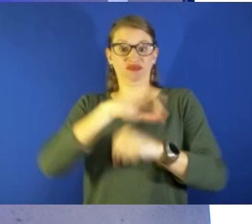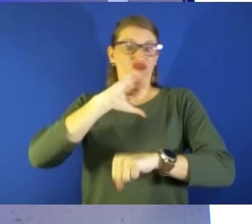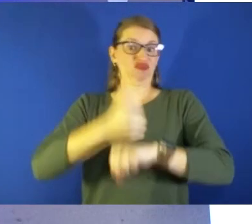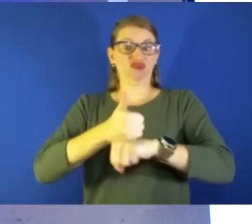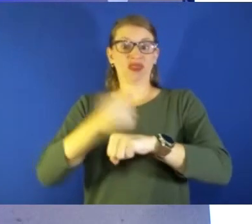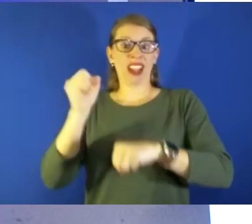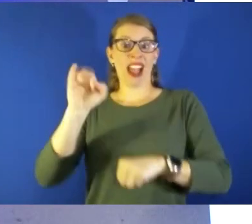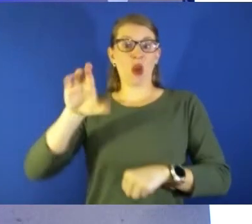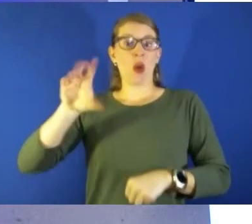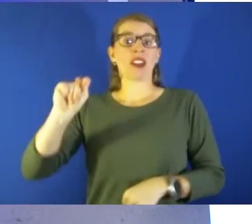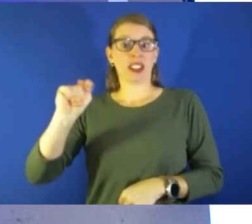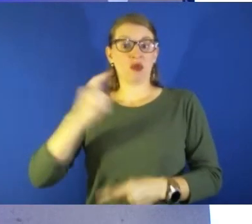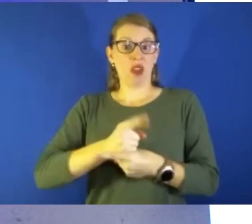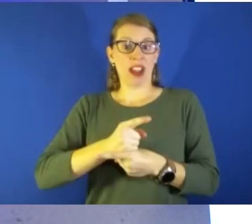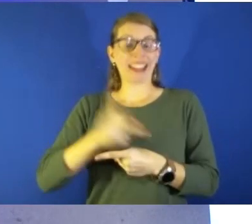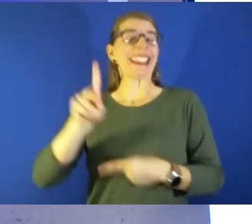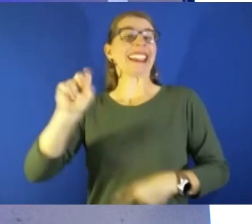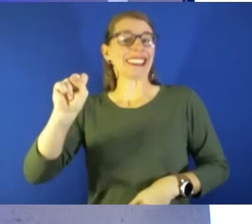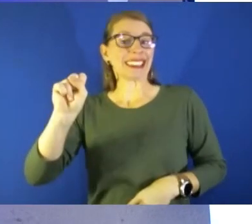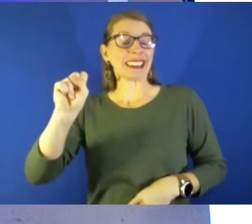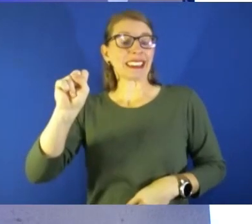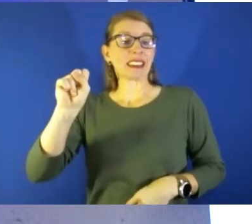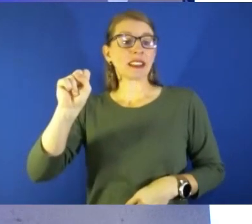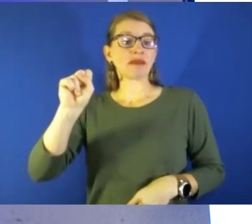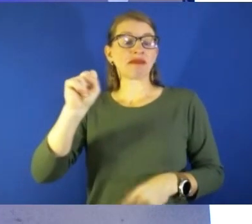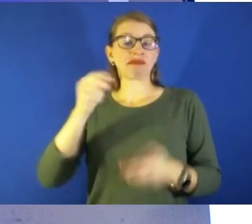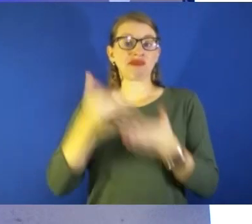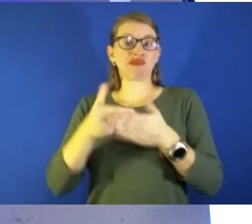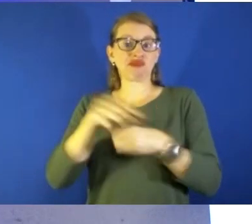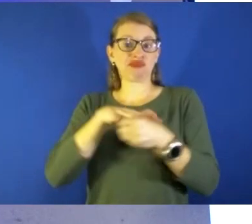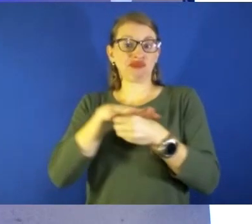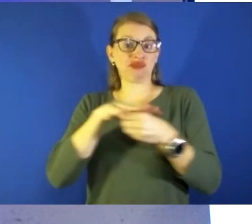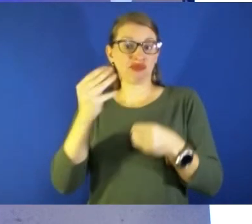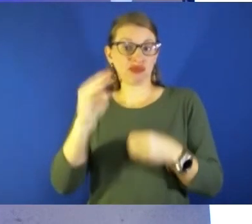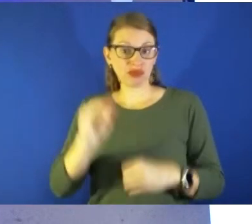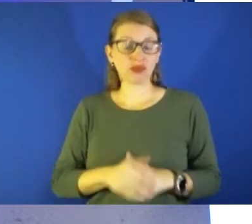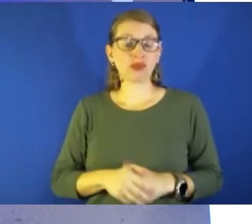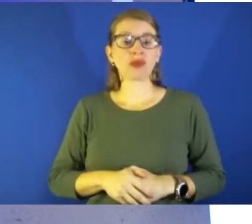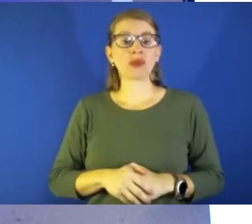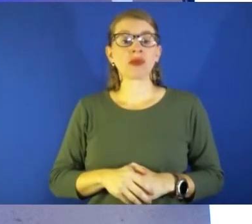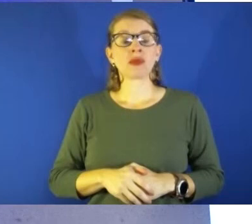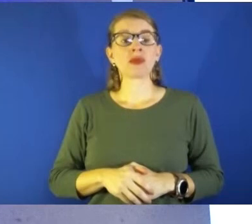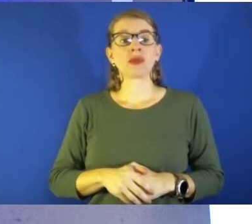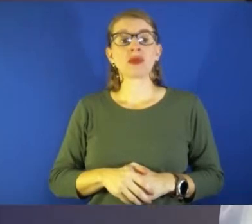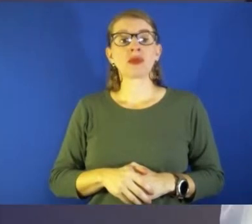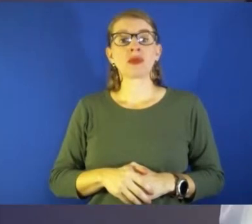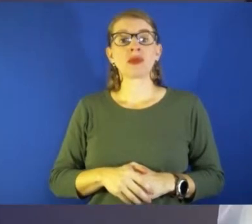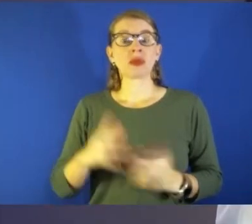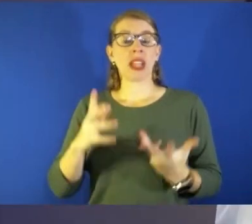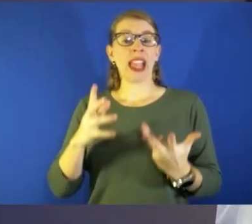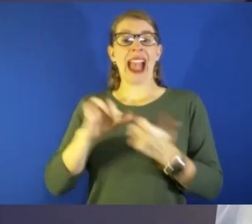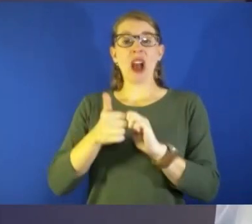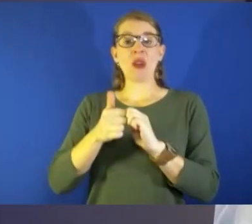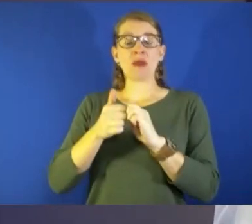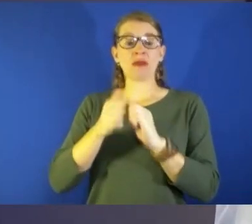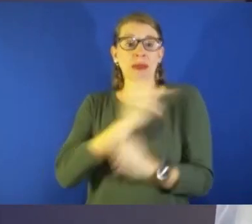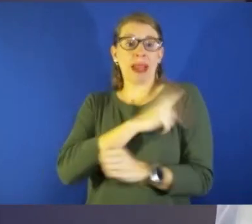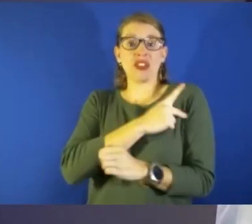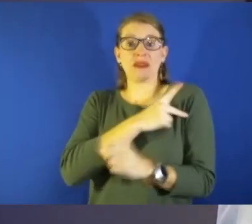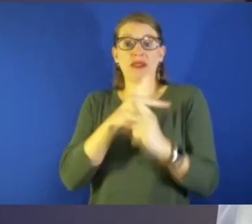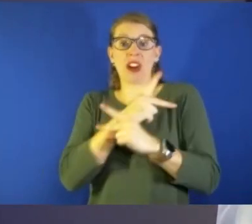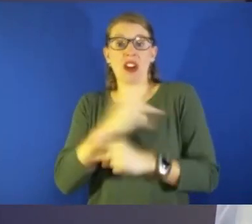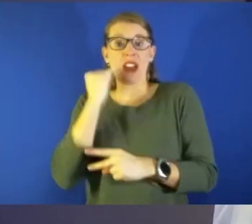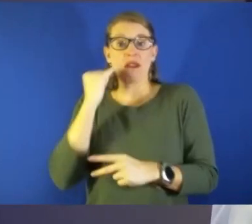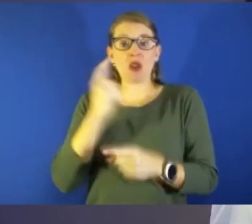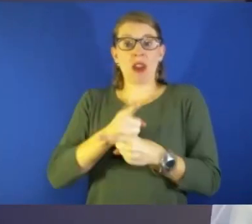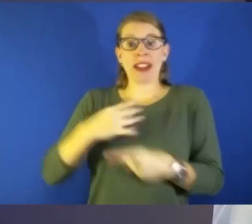this treatment and procedure. So what would be the next step if somebody wants to find out if they're the right candidate for this? So my recommendation, if